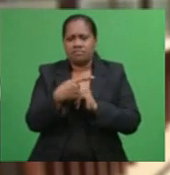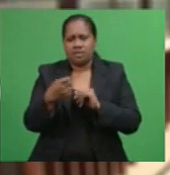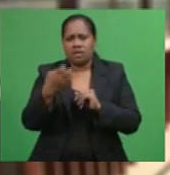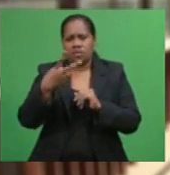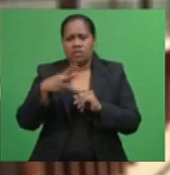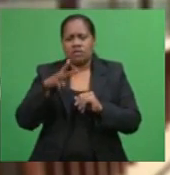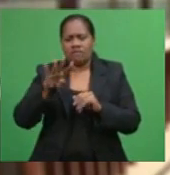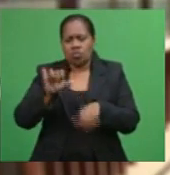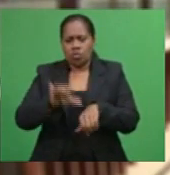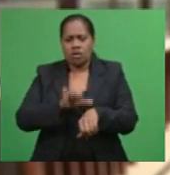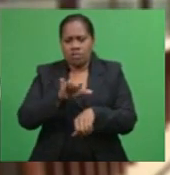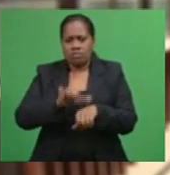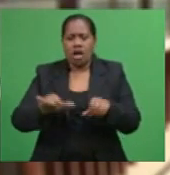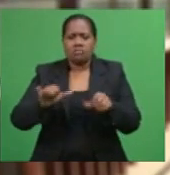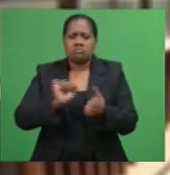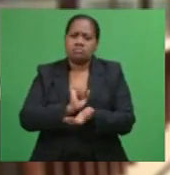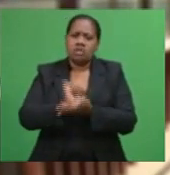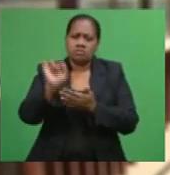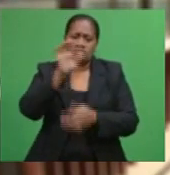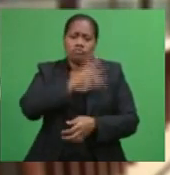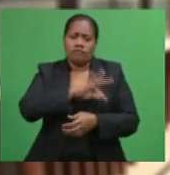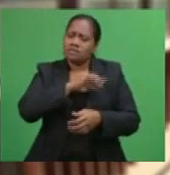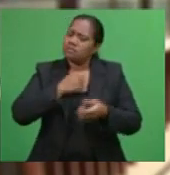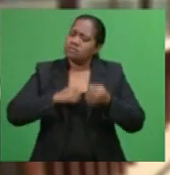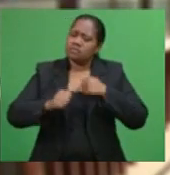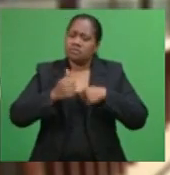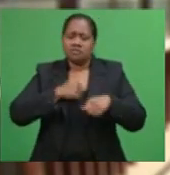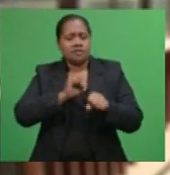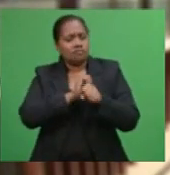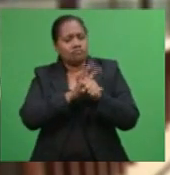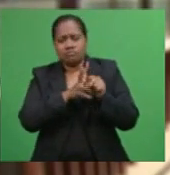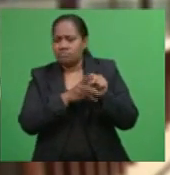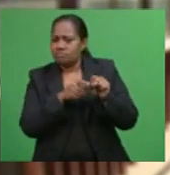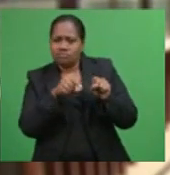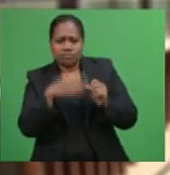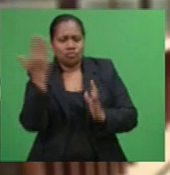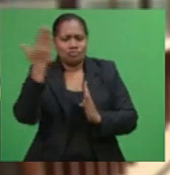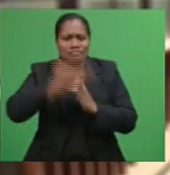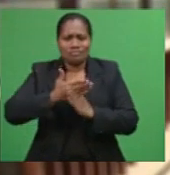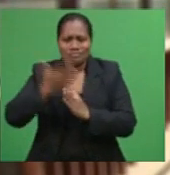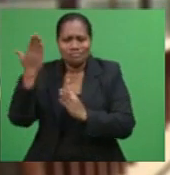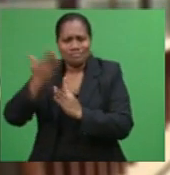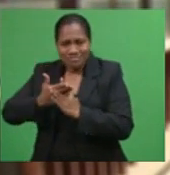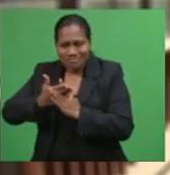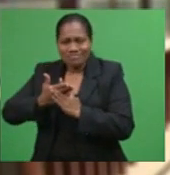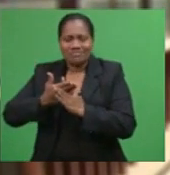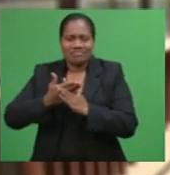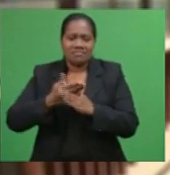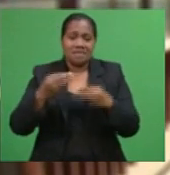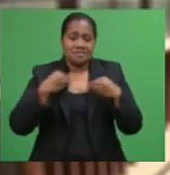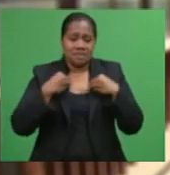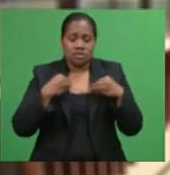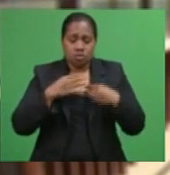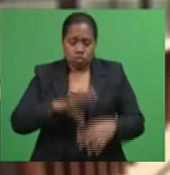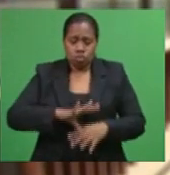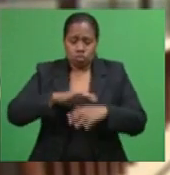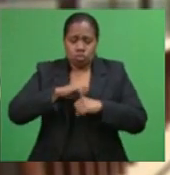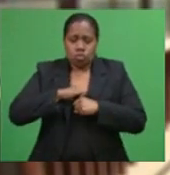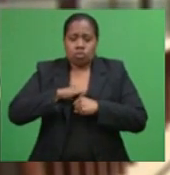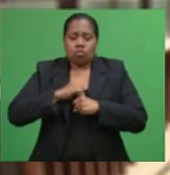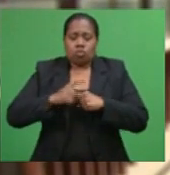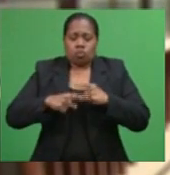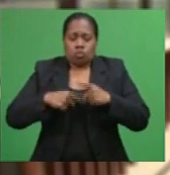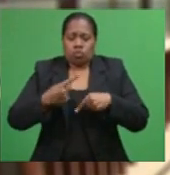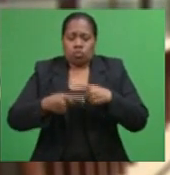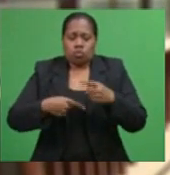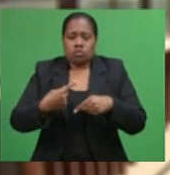as sales, profit and employment suffered from the coronavirus-induced lockdown. However, business confidence rebounded slightly to -46